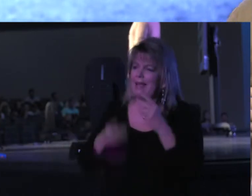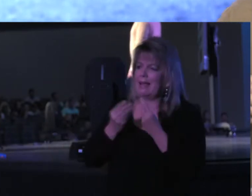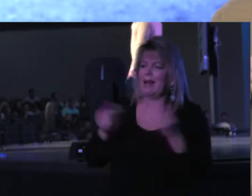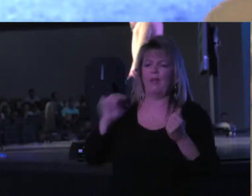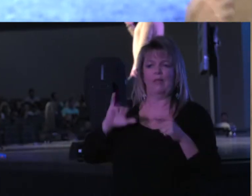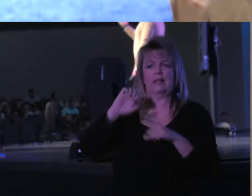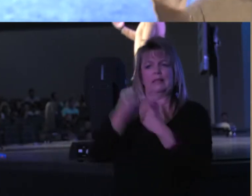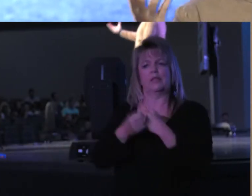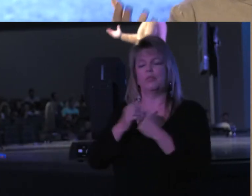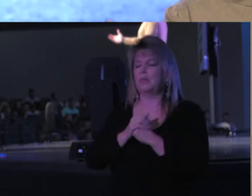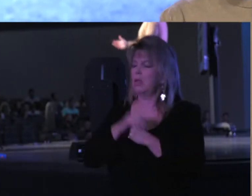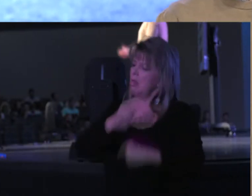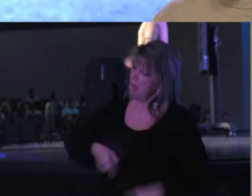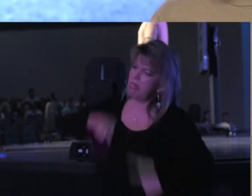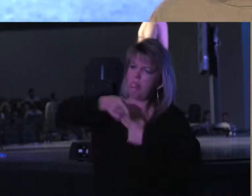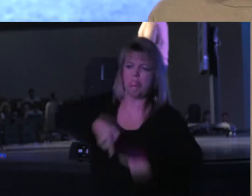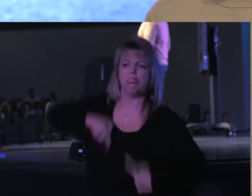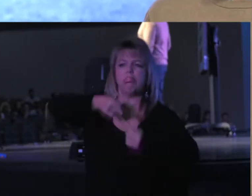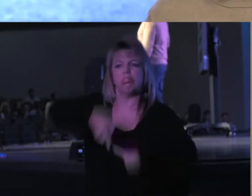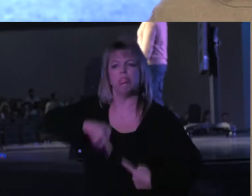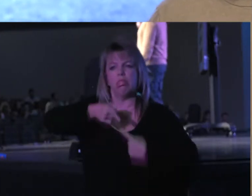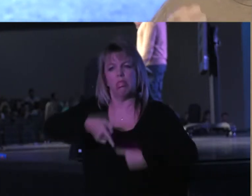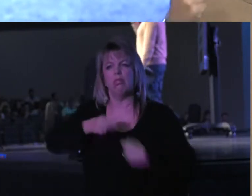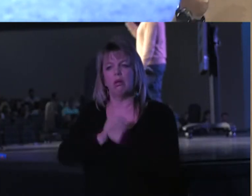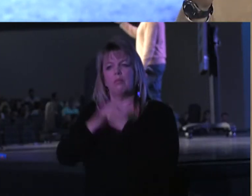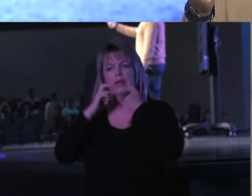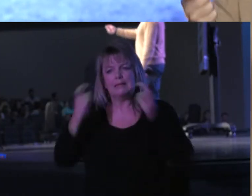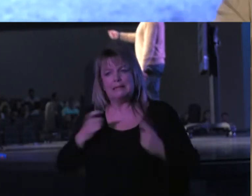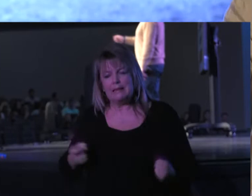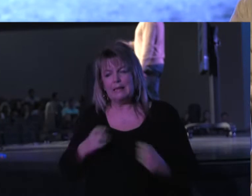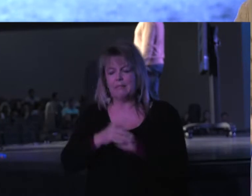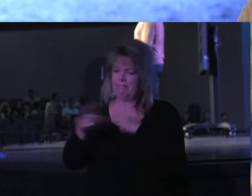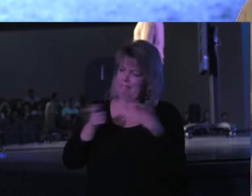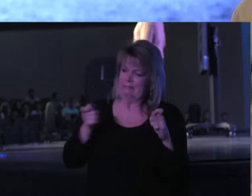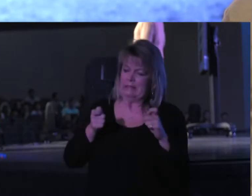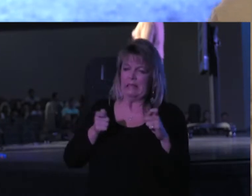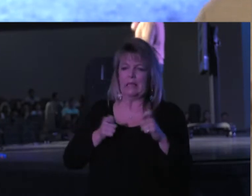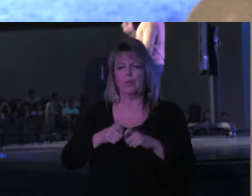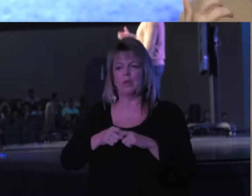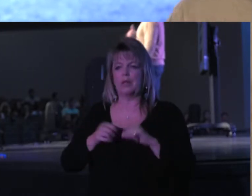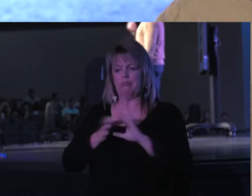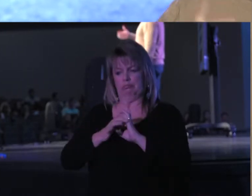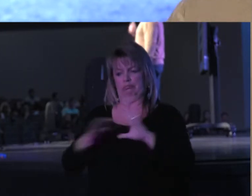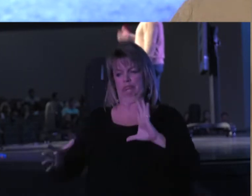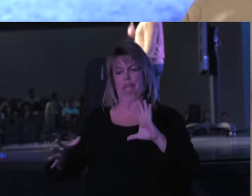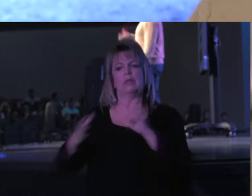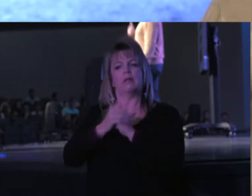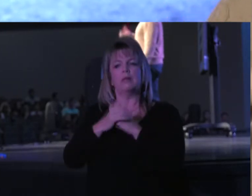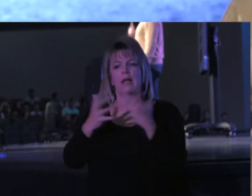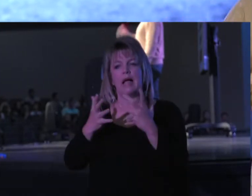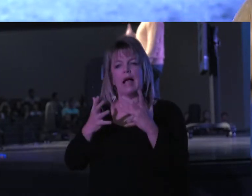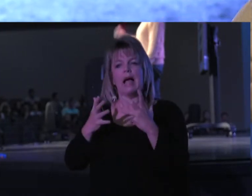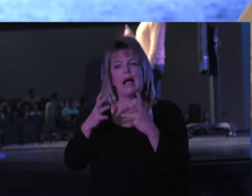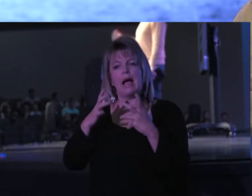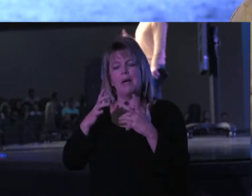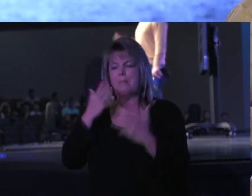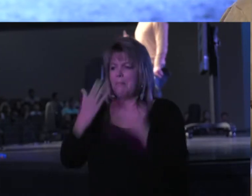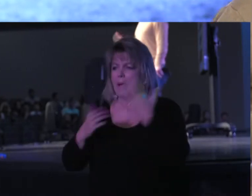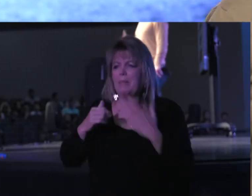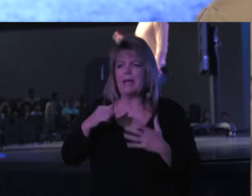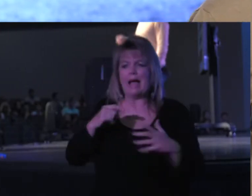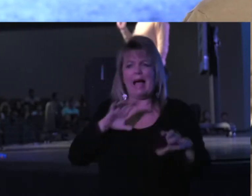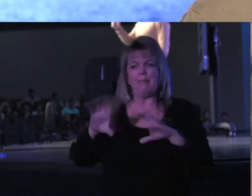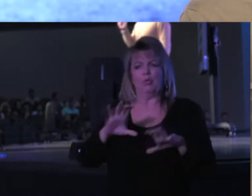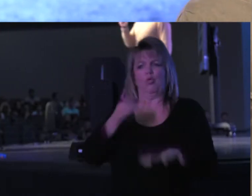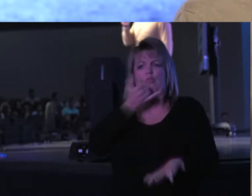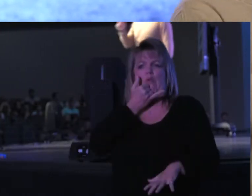this situation. I'm struggling with this sin. I am dealing with this broken relationship. And so I must not be doing it right.